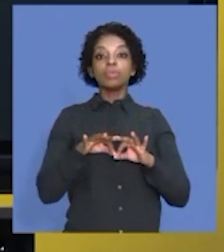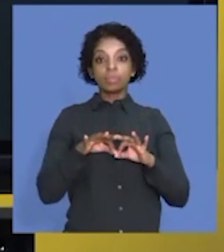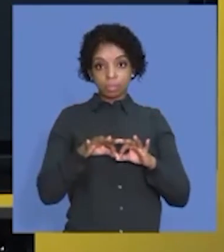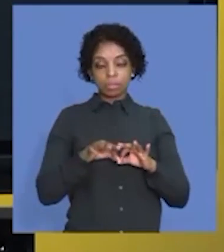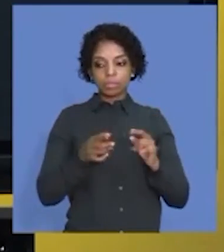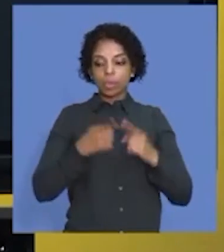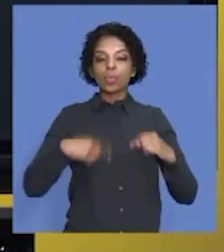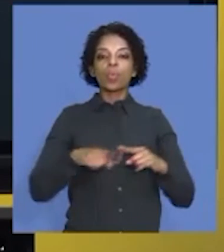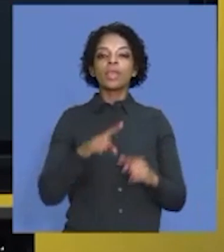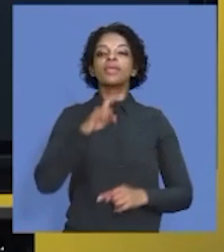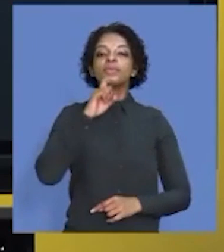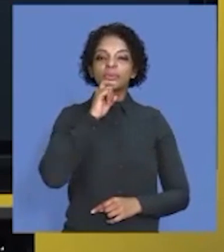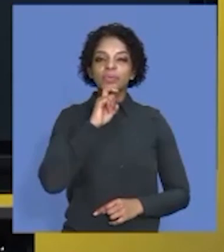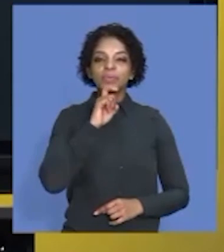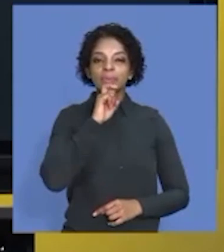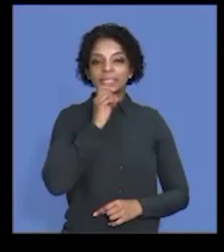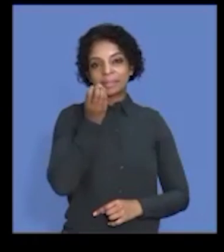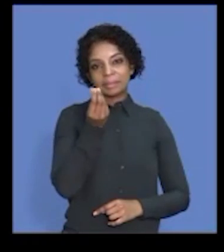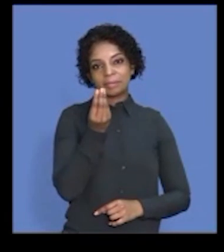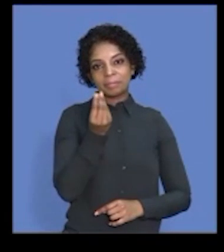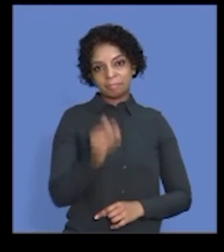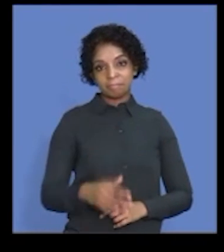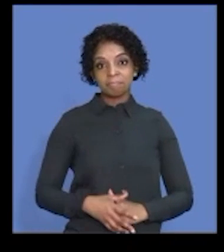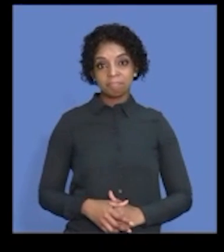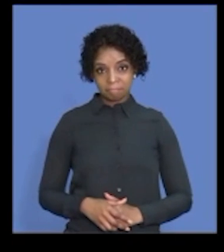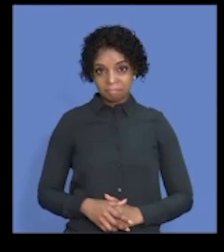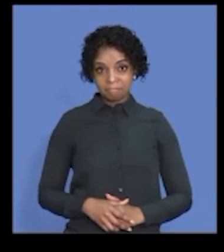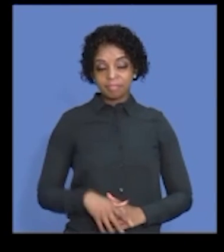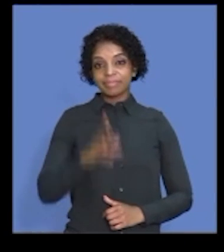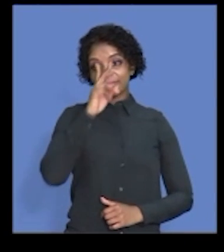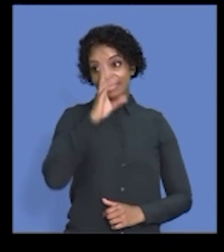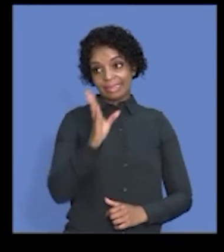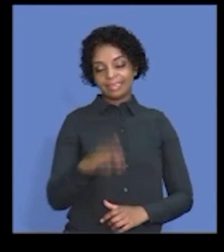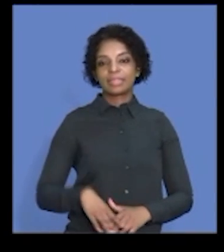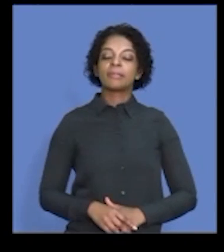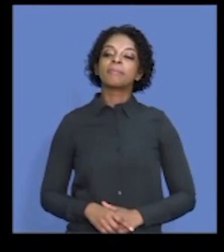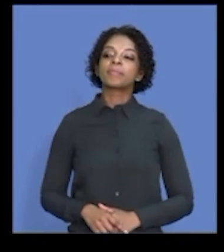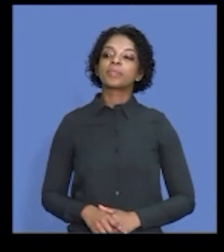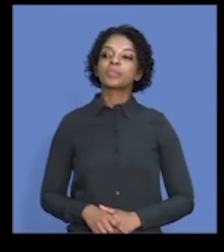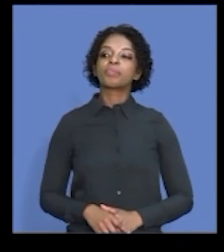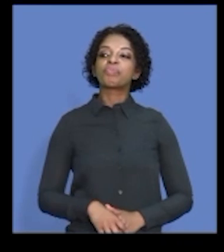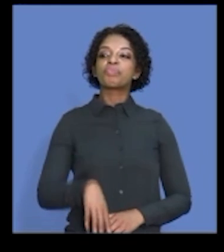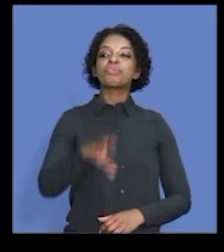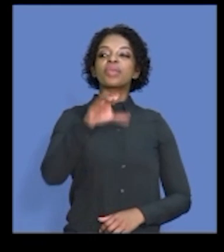we are utilizing cash. What's this here?